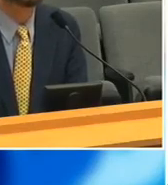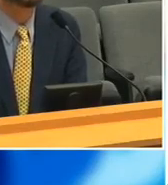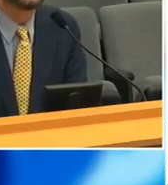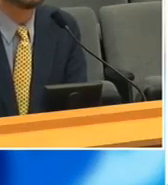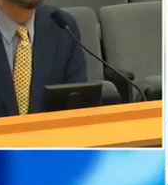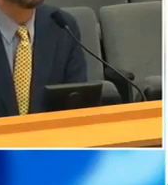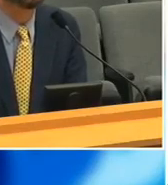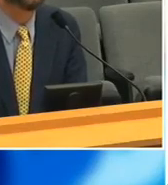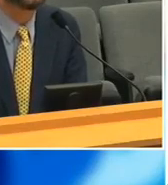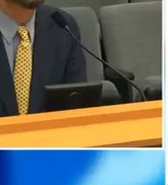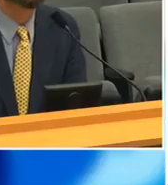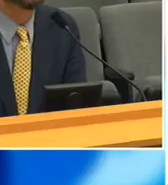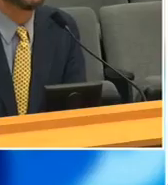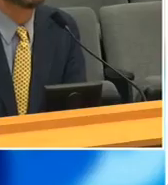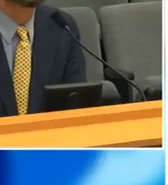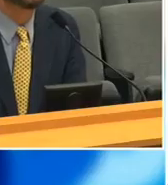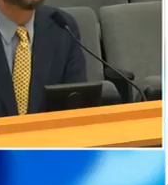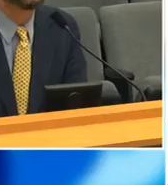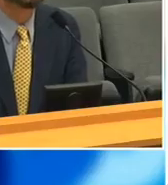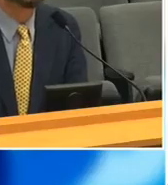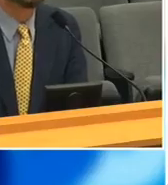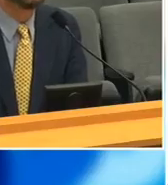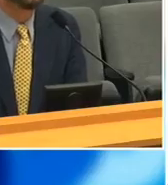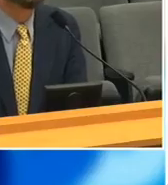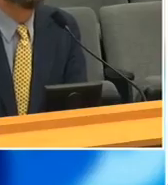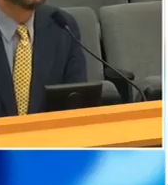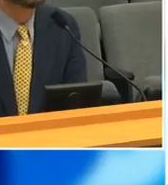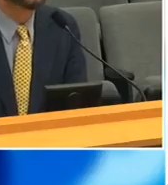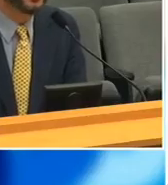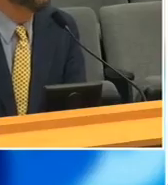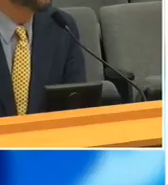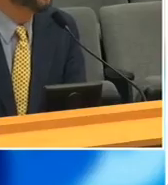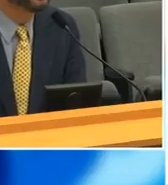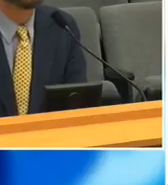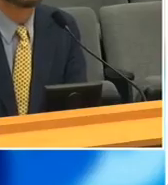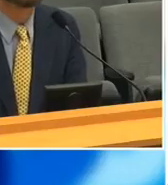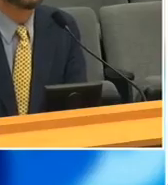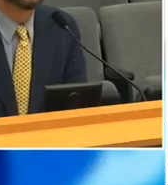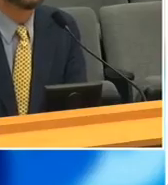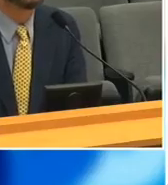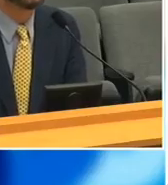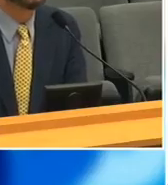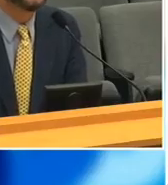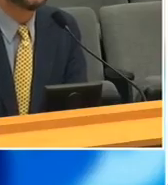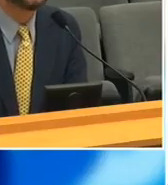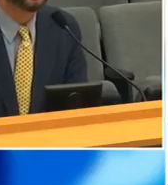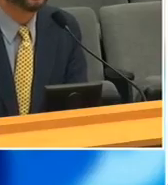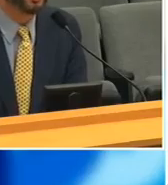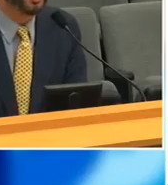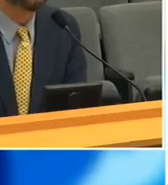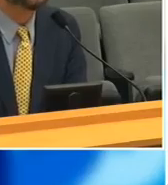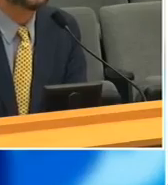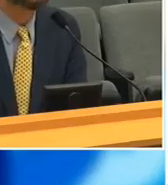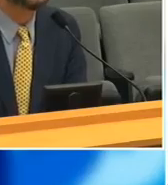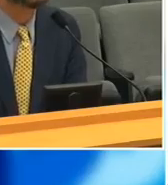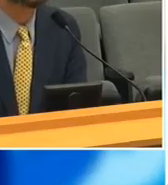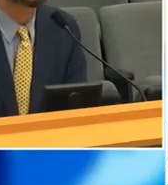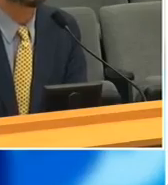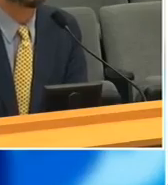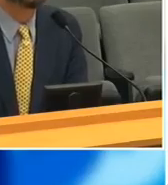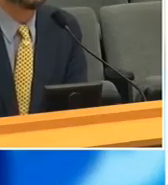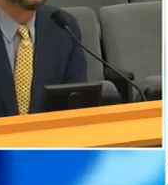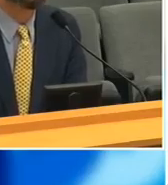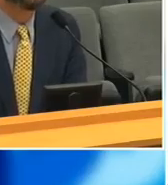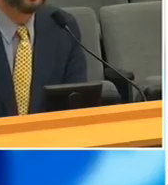and budgets that we're required to report on. So we focus very heavily typically on not just our operating